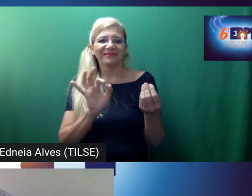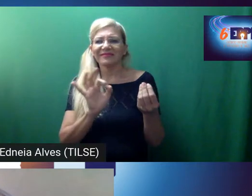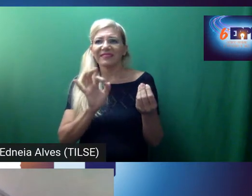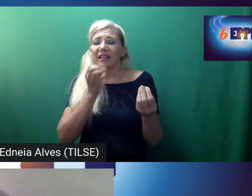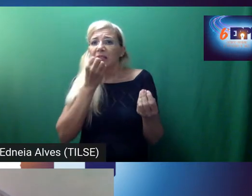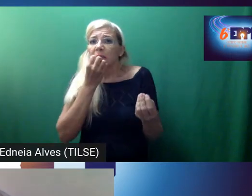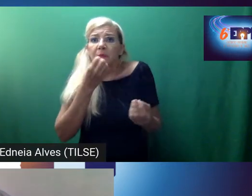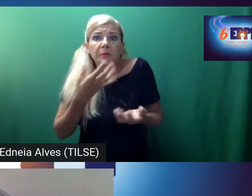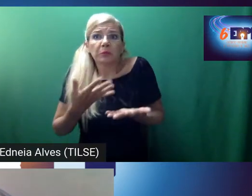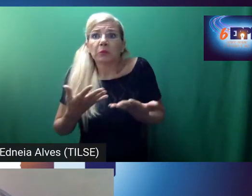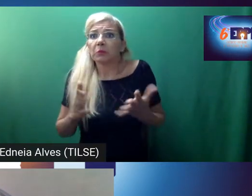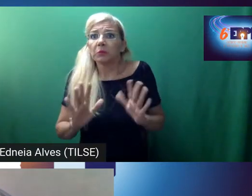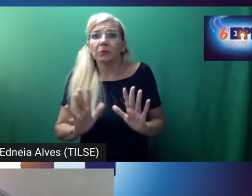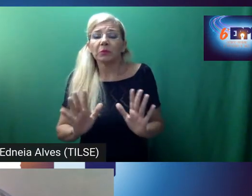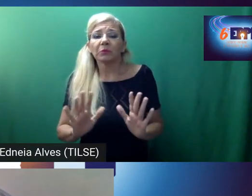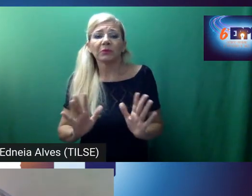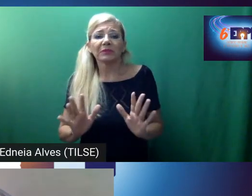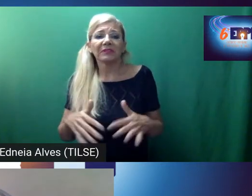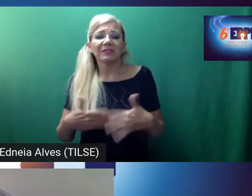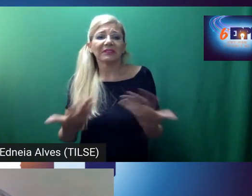it's not a good thing, right?